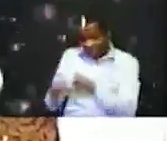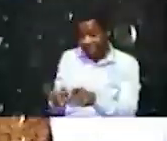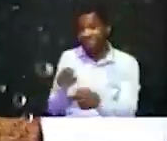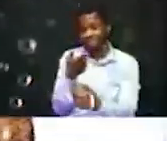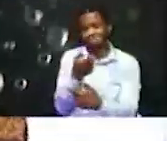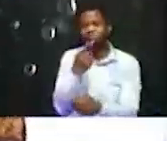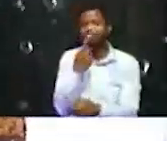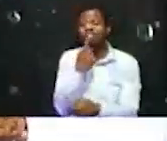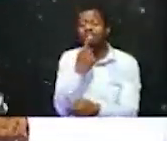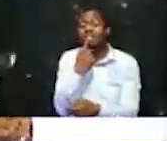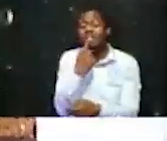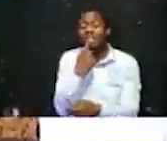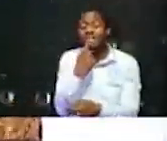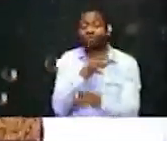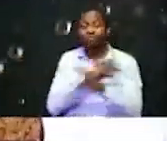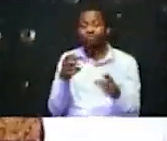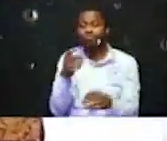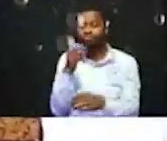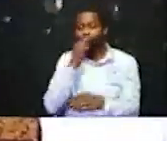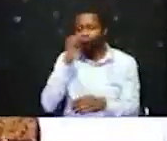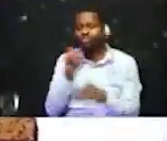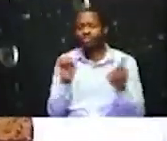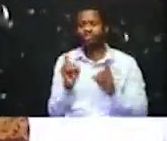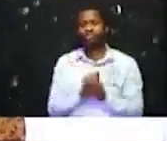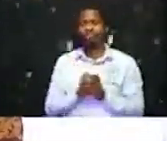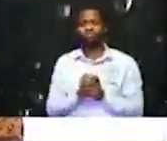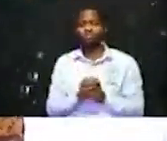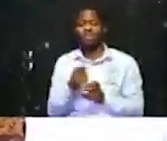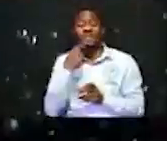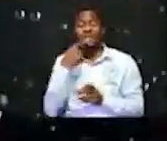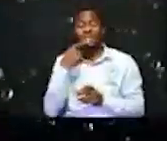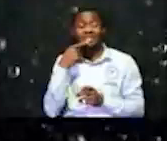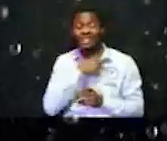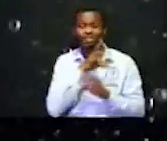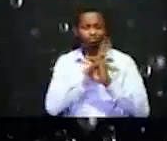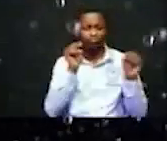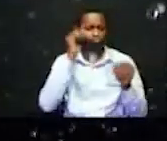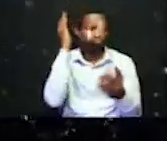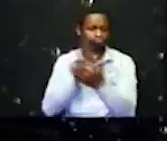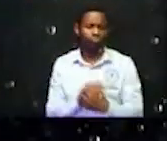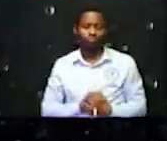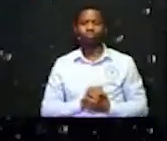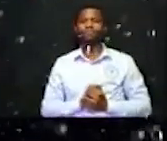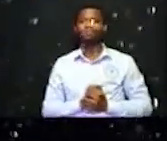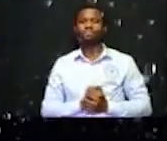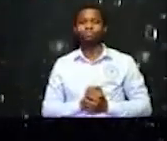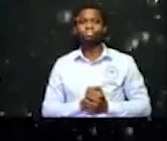pa, keep your tongue from evil Pomodia and your lips from telling lies. Pomodia say obey you touch